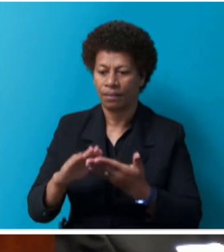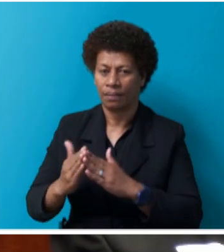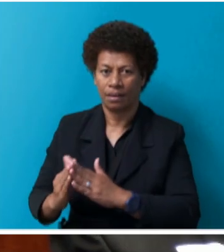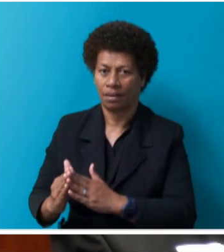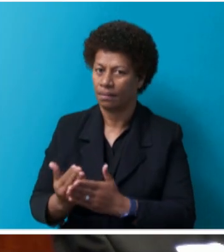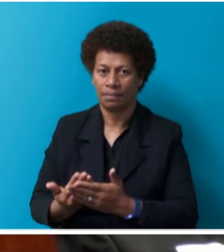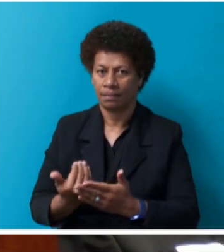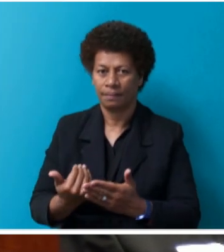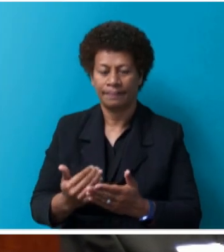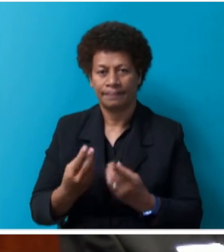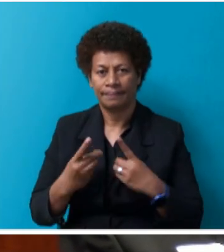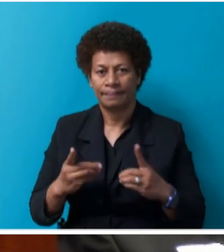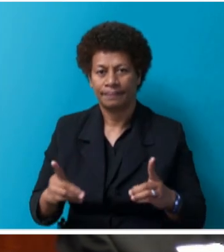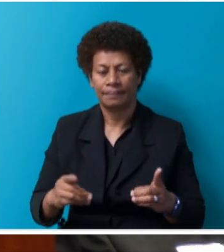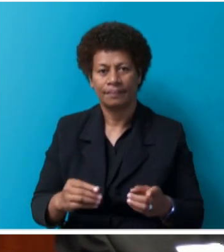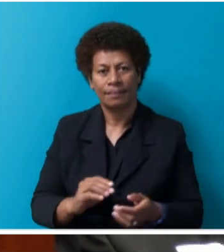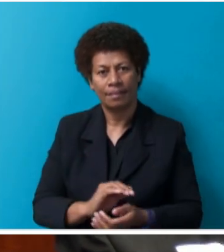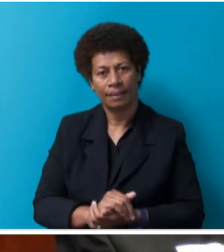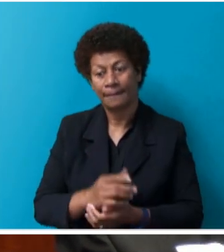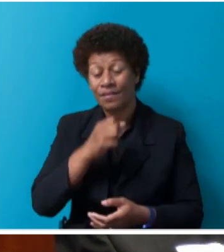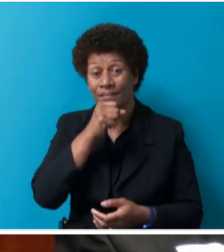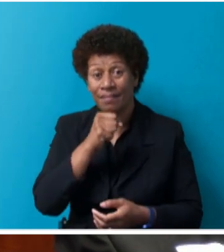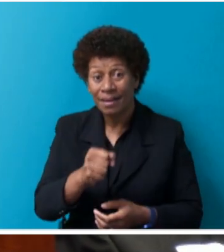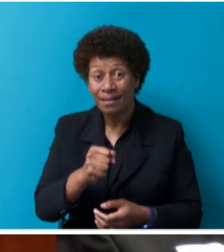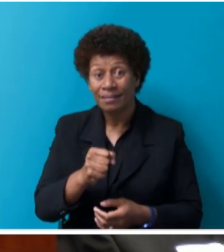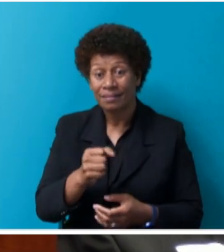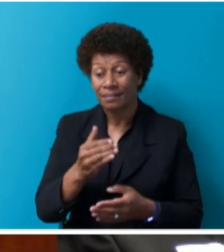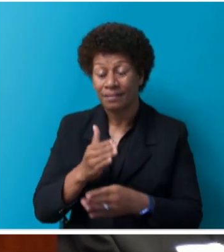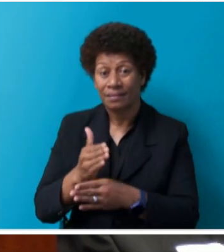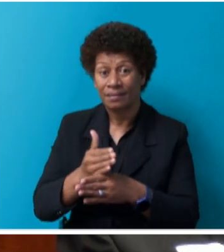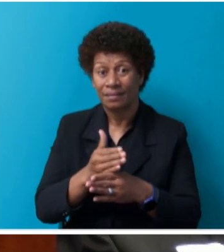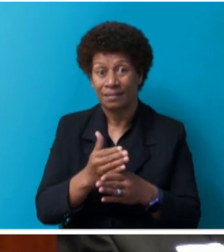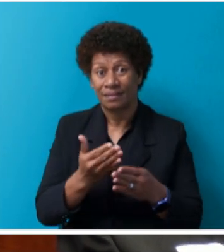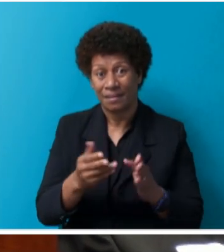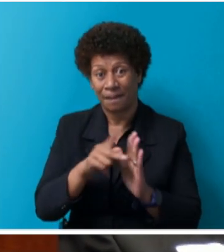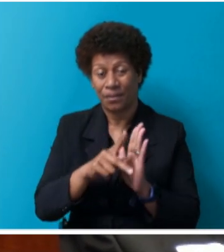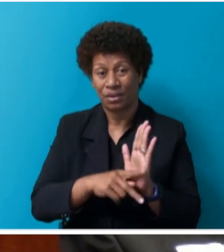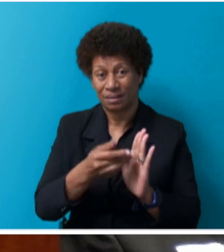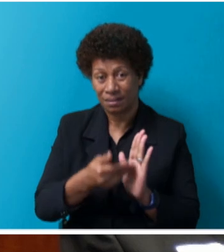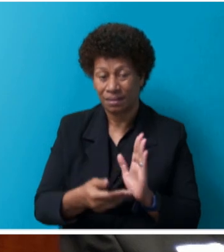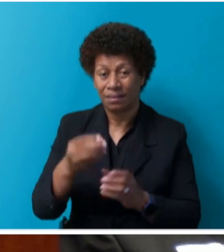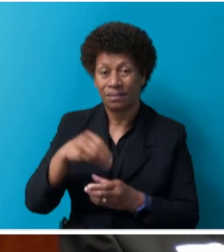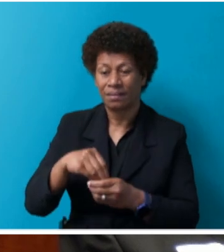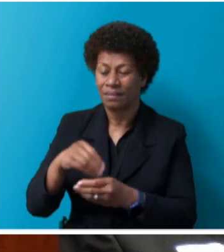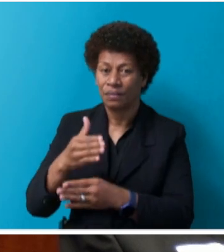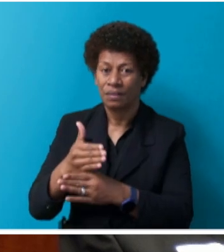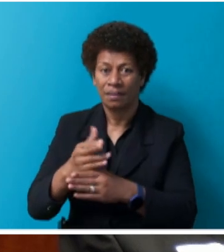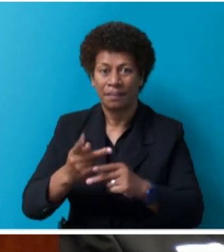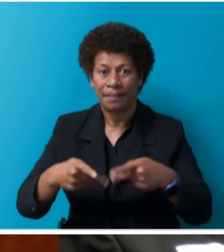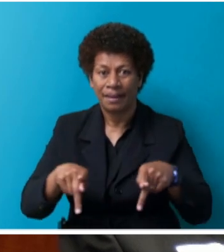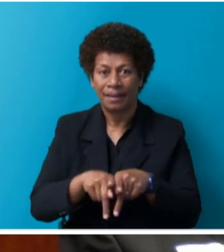while engaging men and whole of population, reforming policies and institutions, including workplaces,